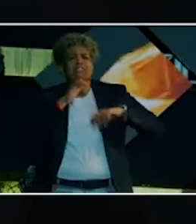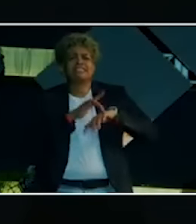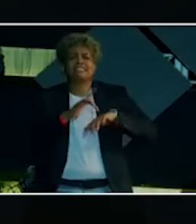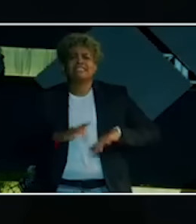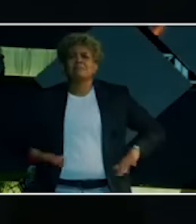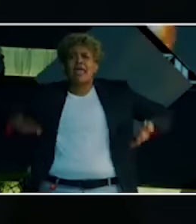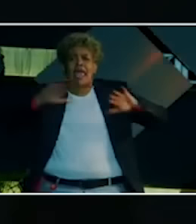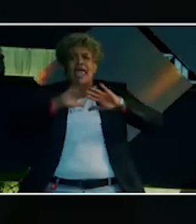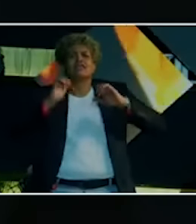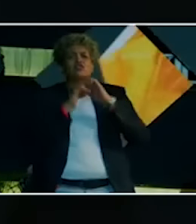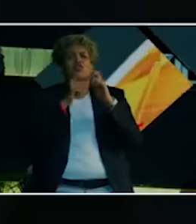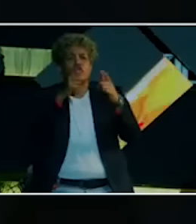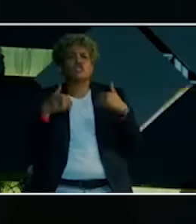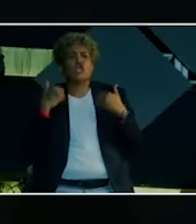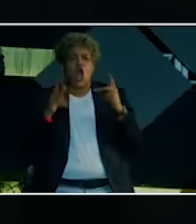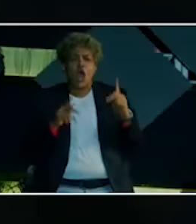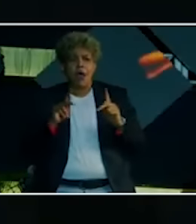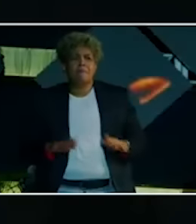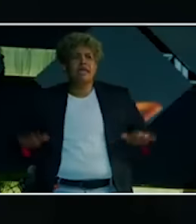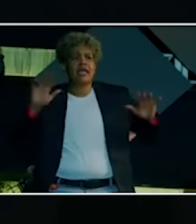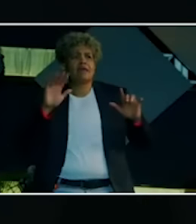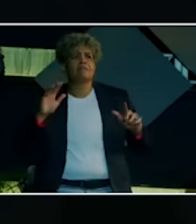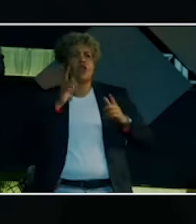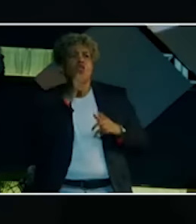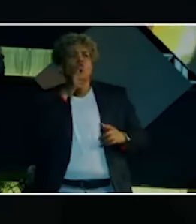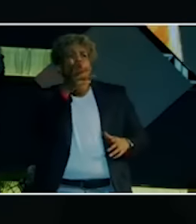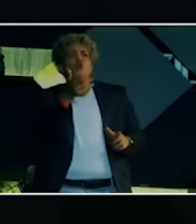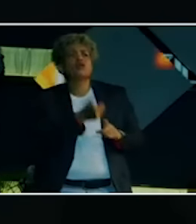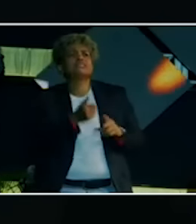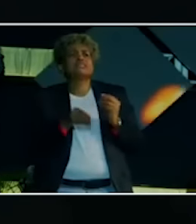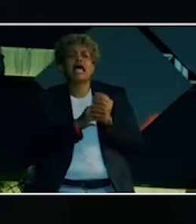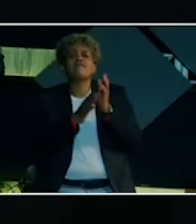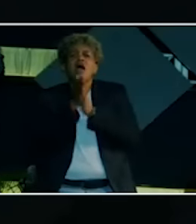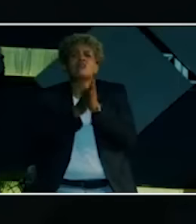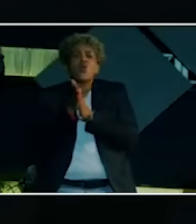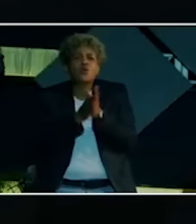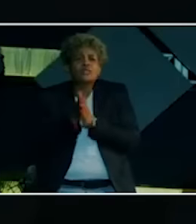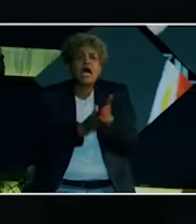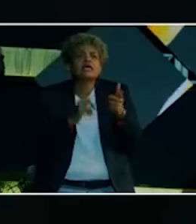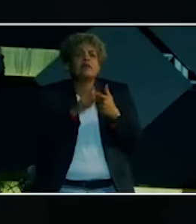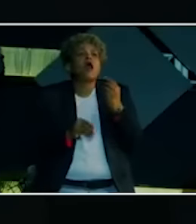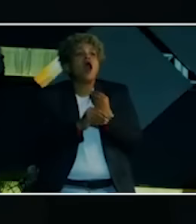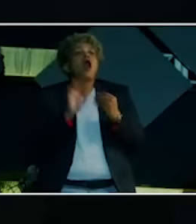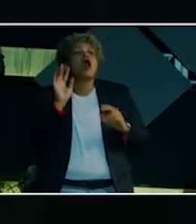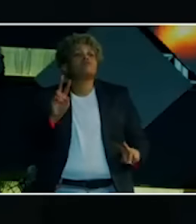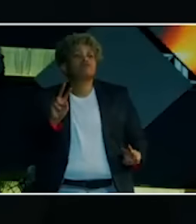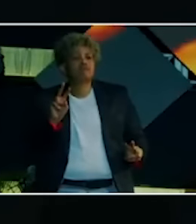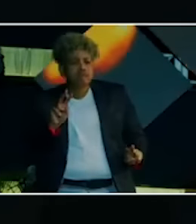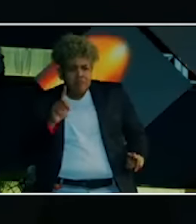spaces with young people who are enthusiastic and passionate,